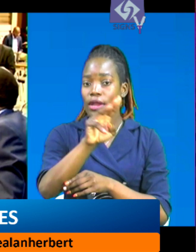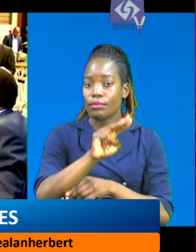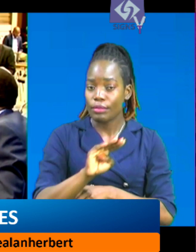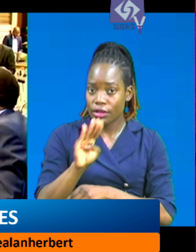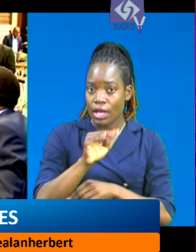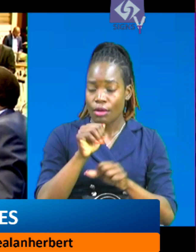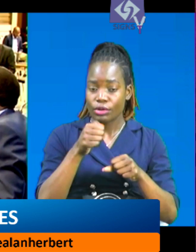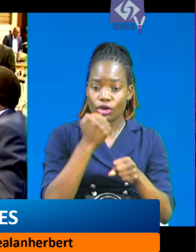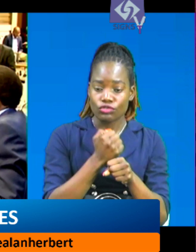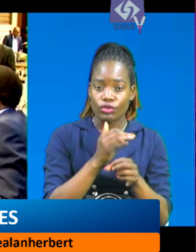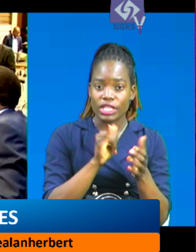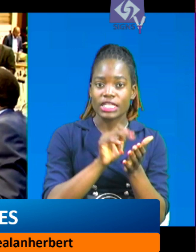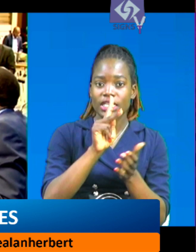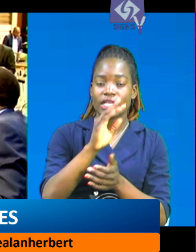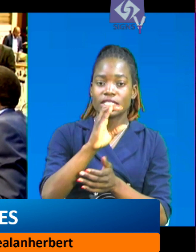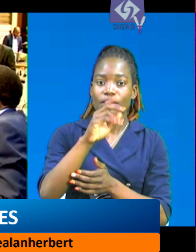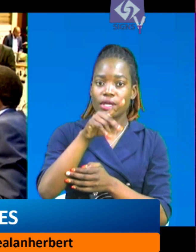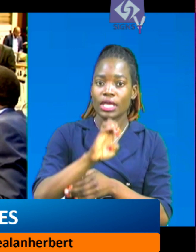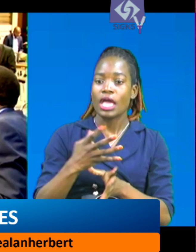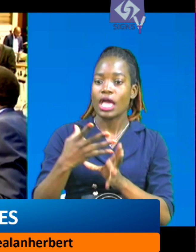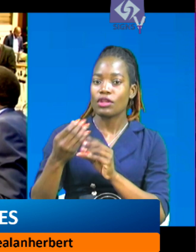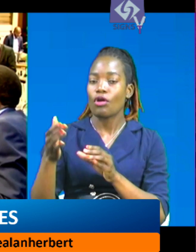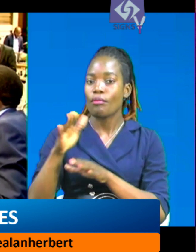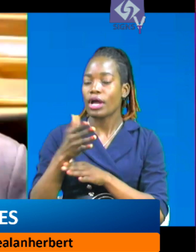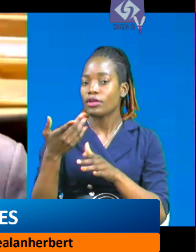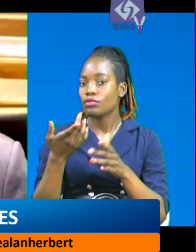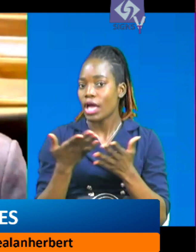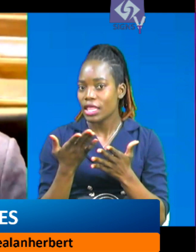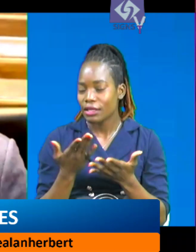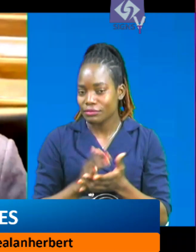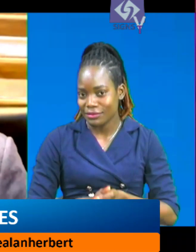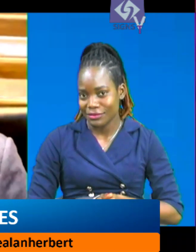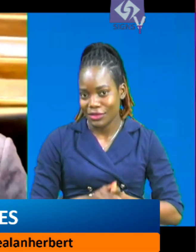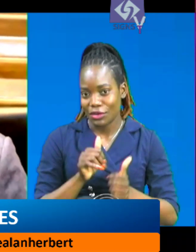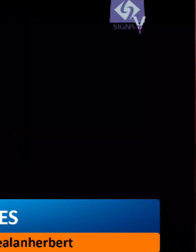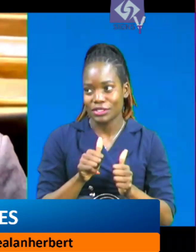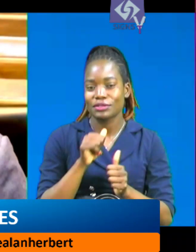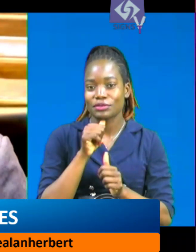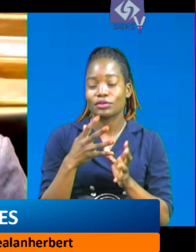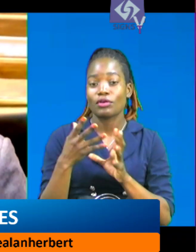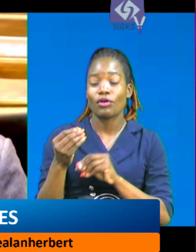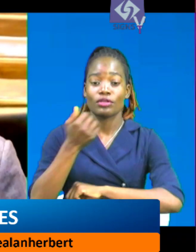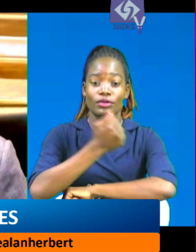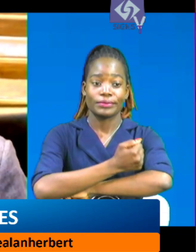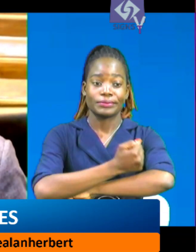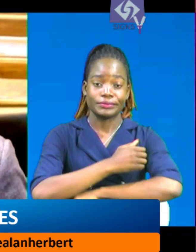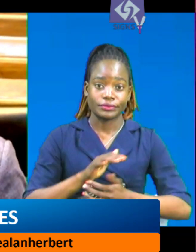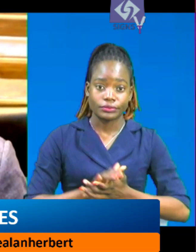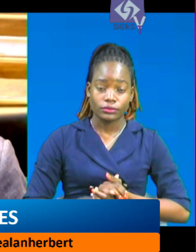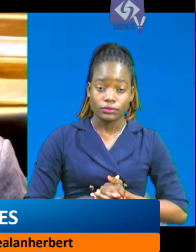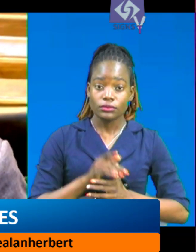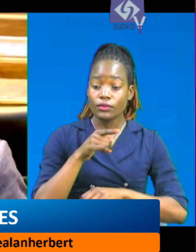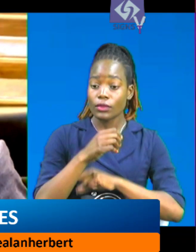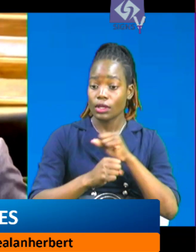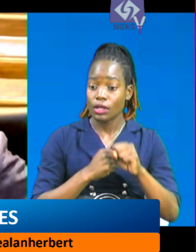that KCPE and go back to where they were, which is not going to school. In this particular